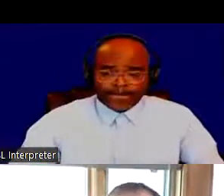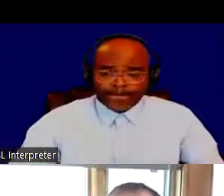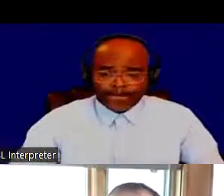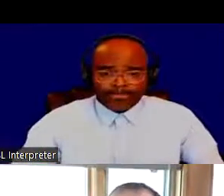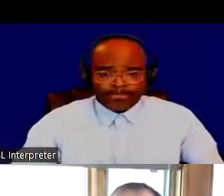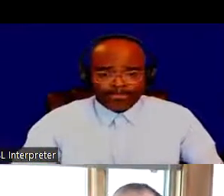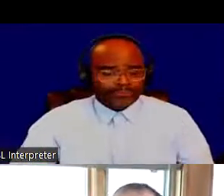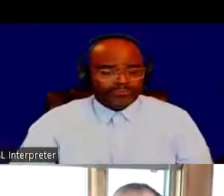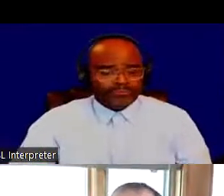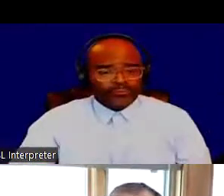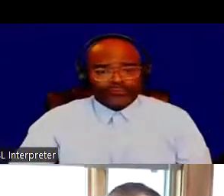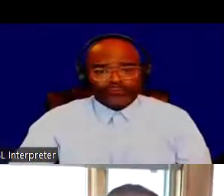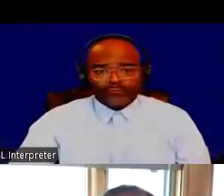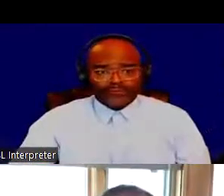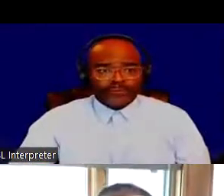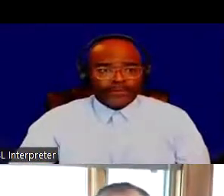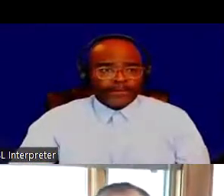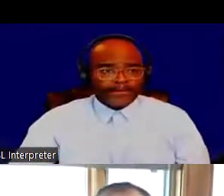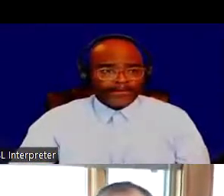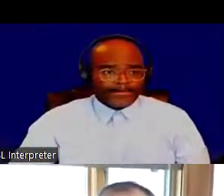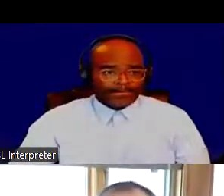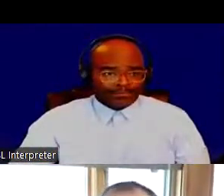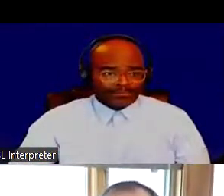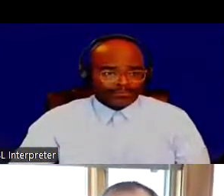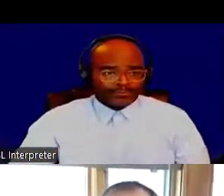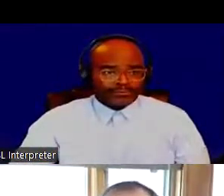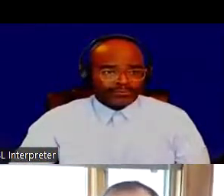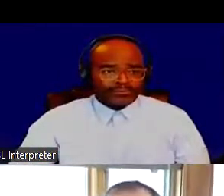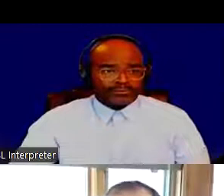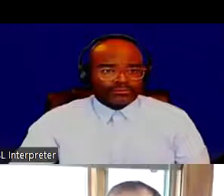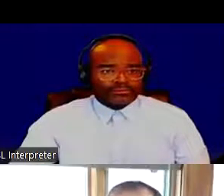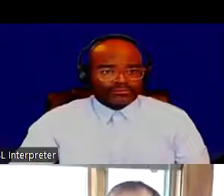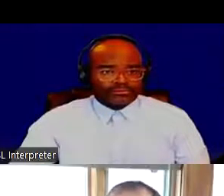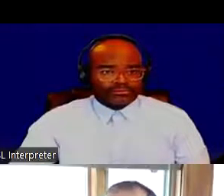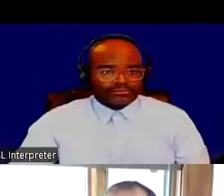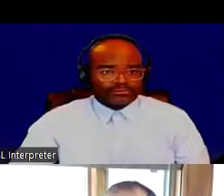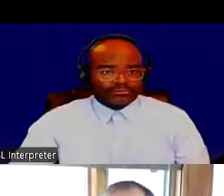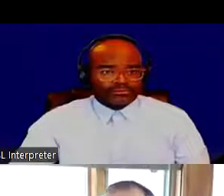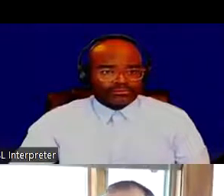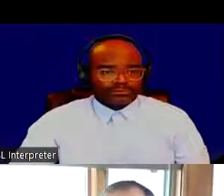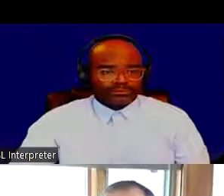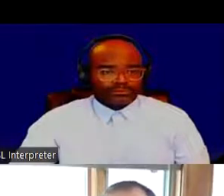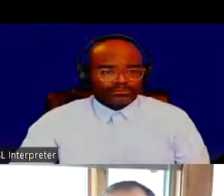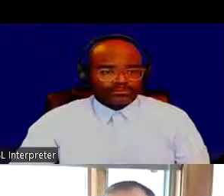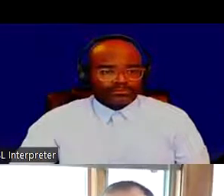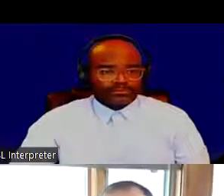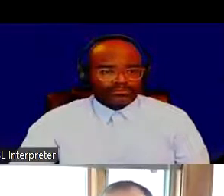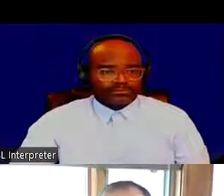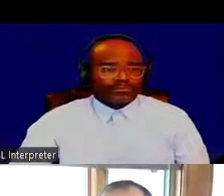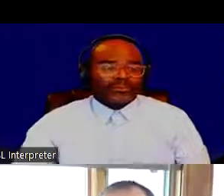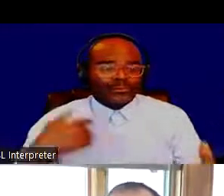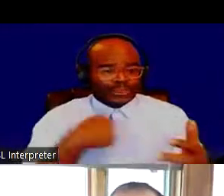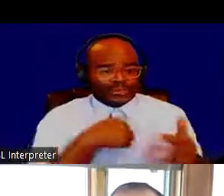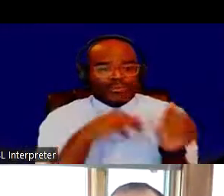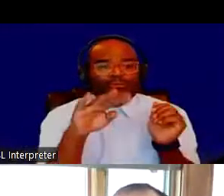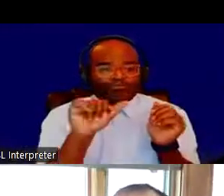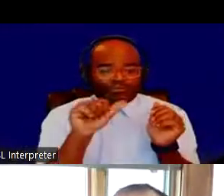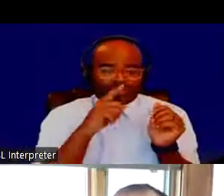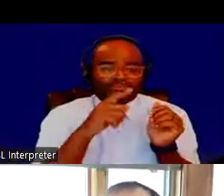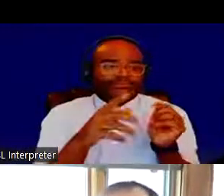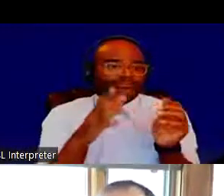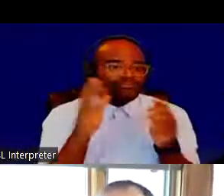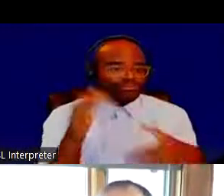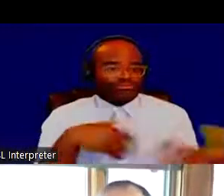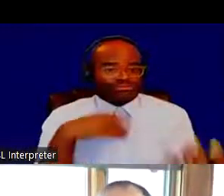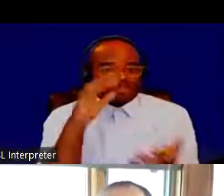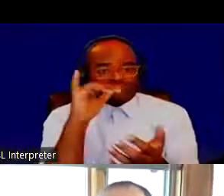And so this is where Maria and I worked out a dramatic trumpet music playing. Maria was going to bring in her trumpet